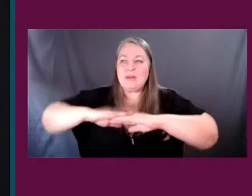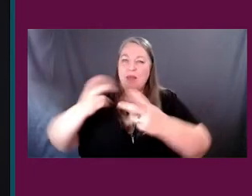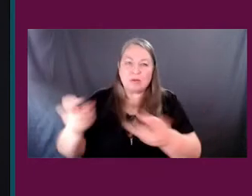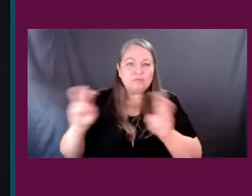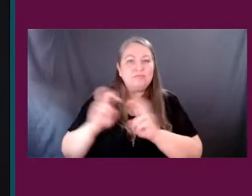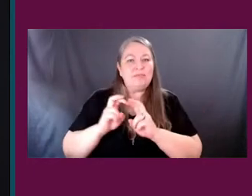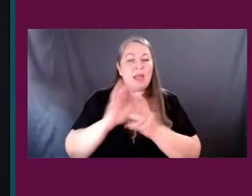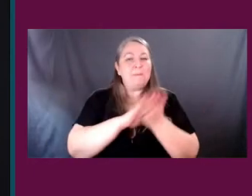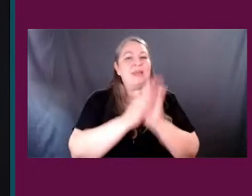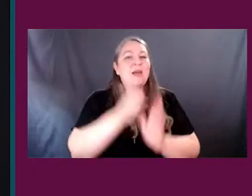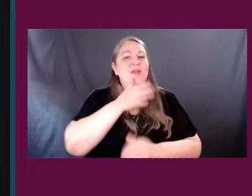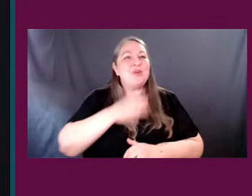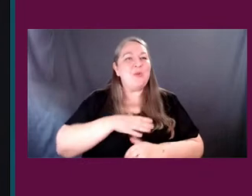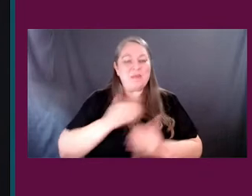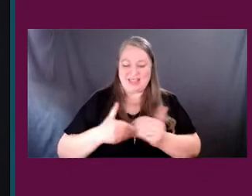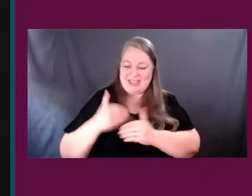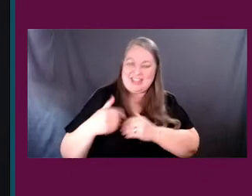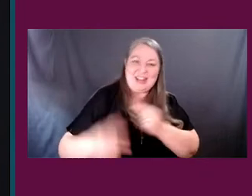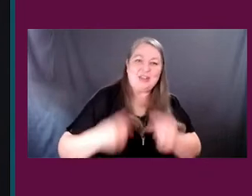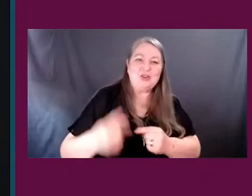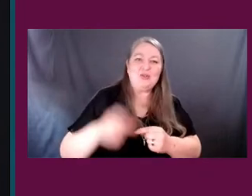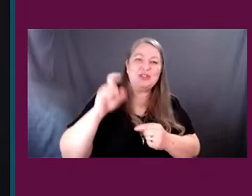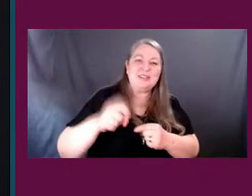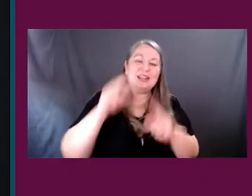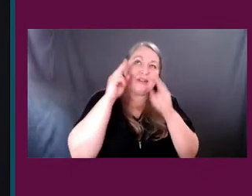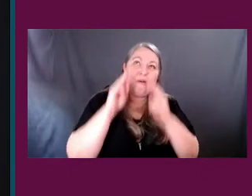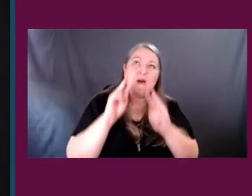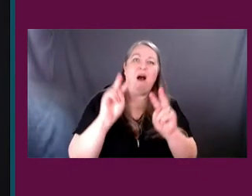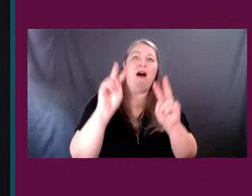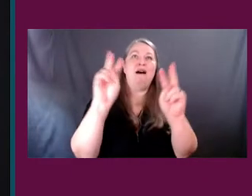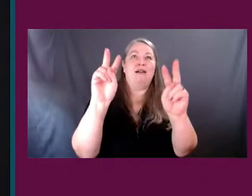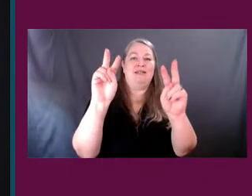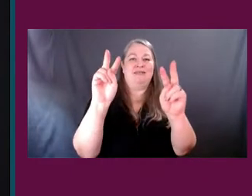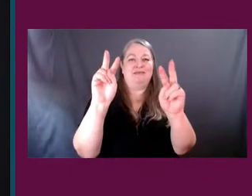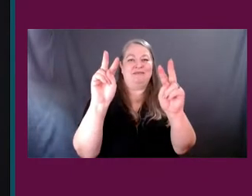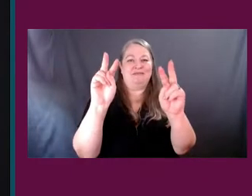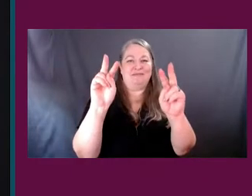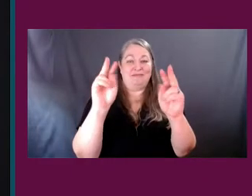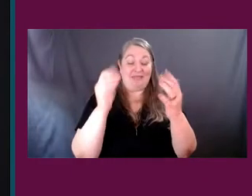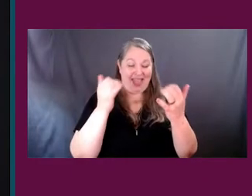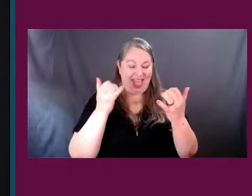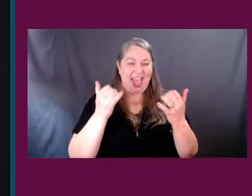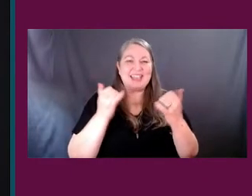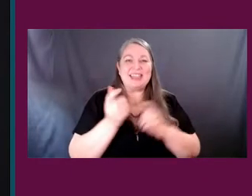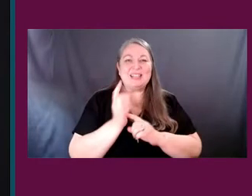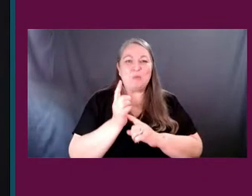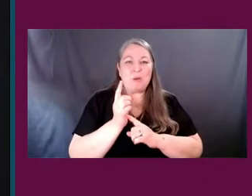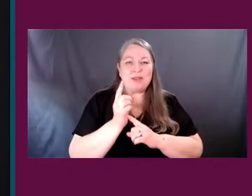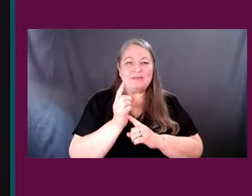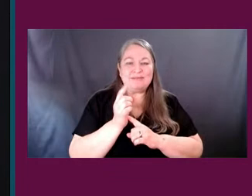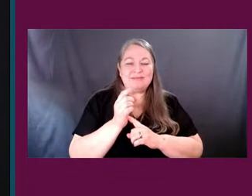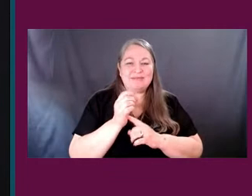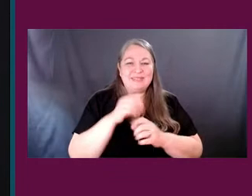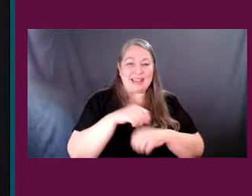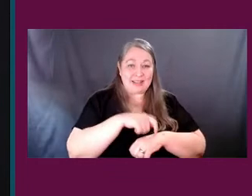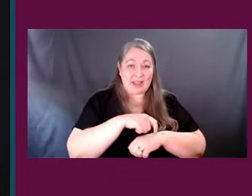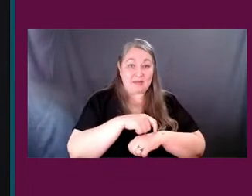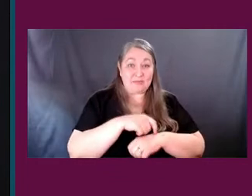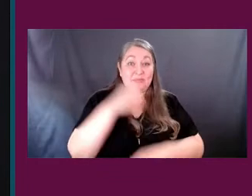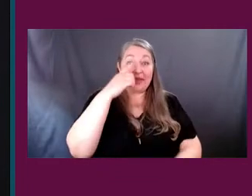next generation need to see. At this very moment in time, a Black